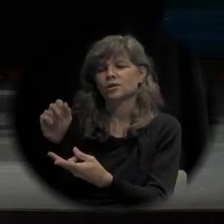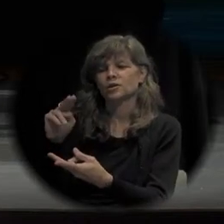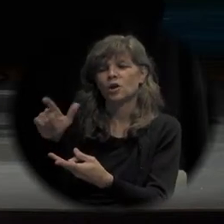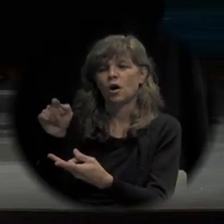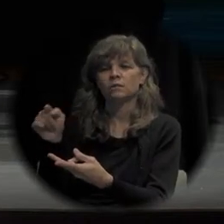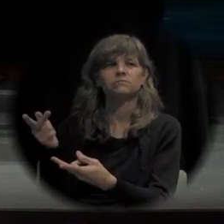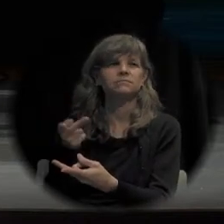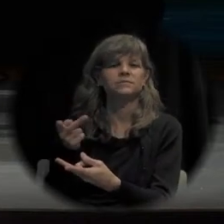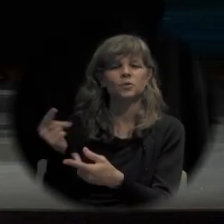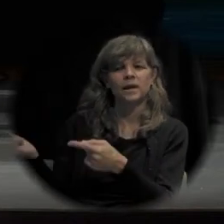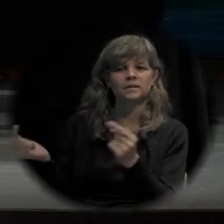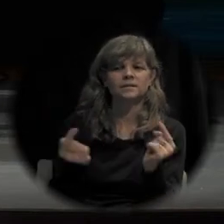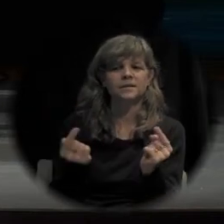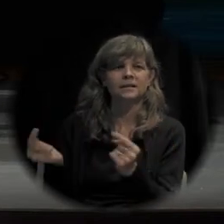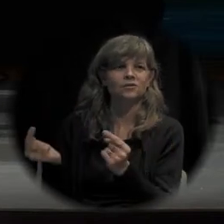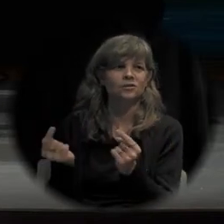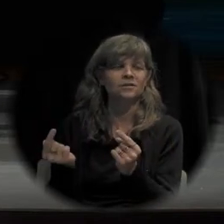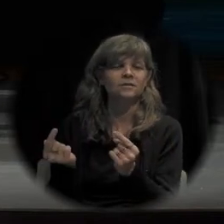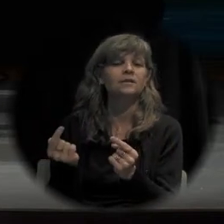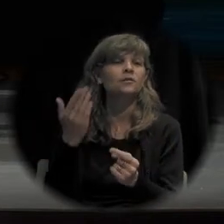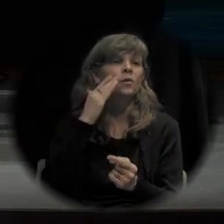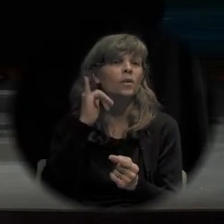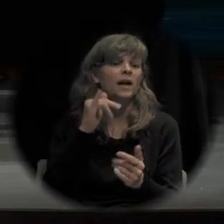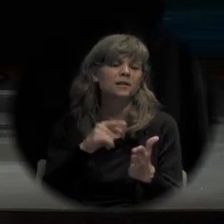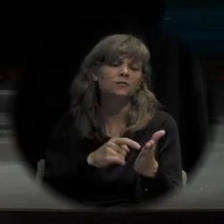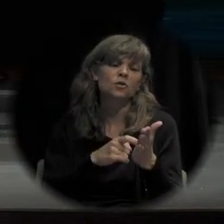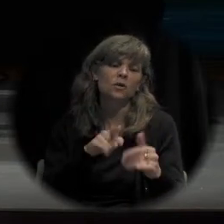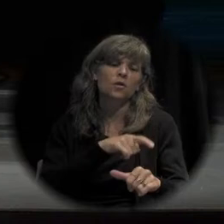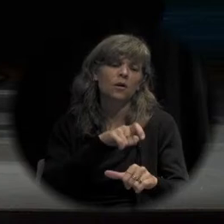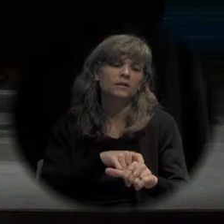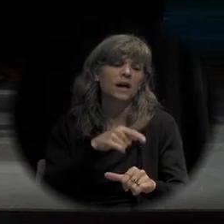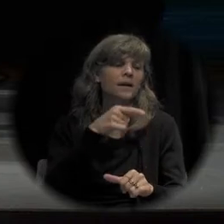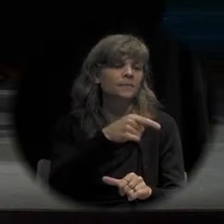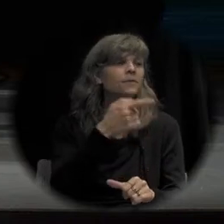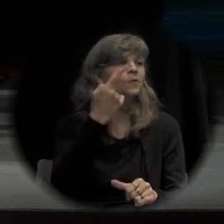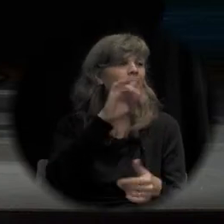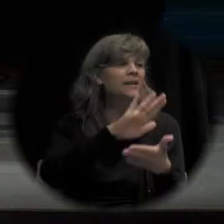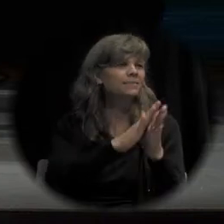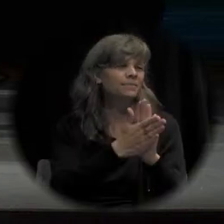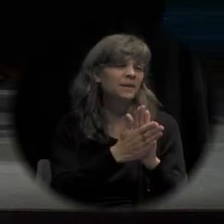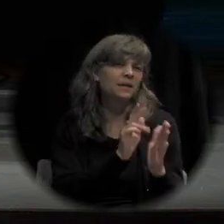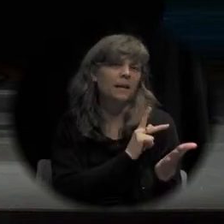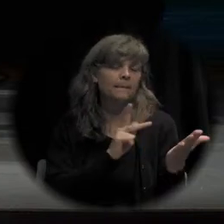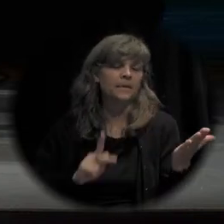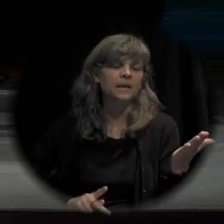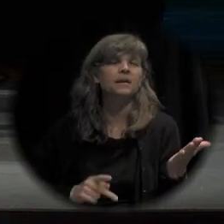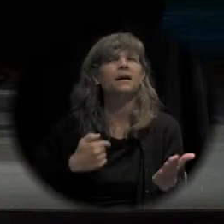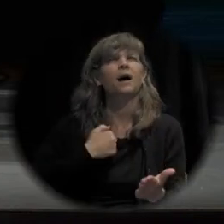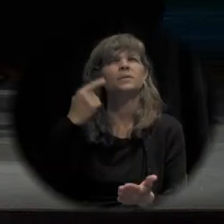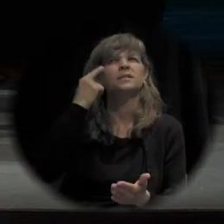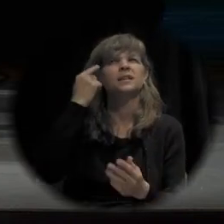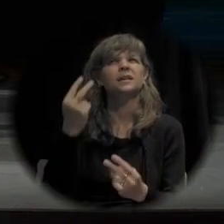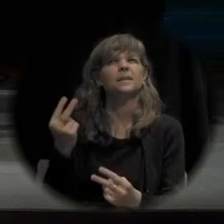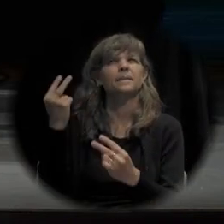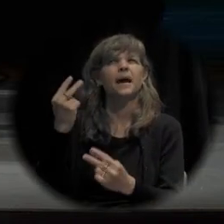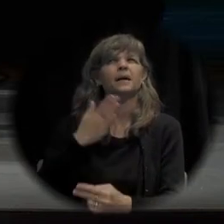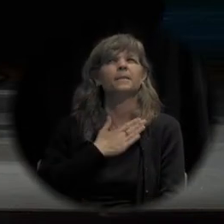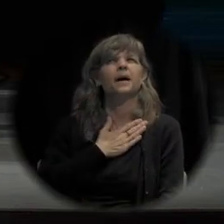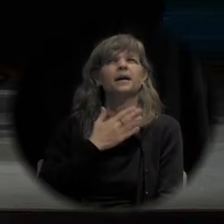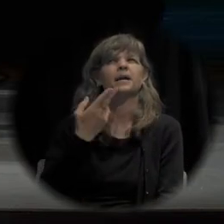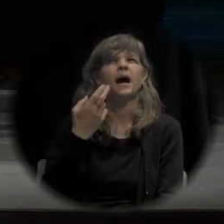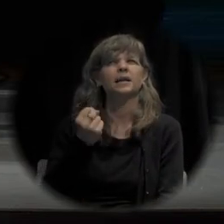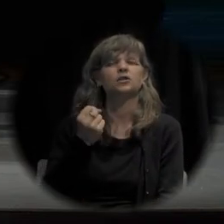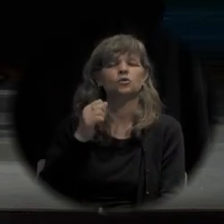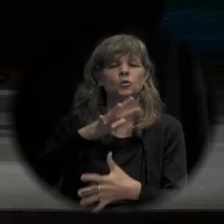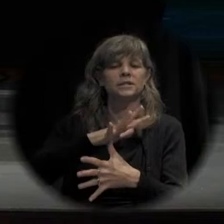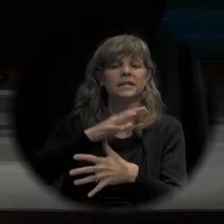crazy. I actually was thinking about my high school senior year. My high school senior year was kind of weird because I